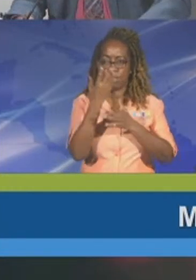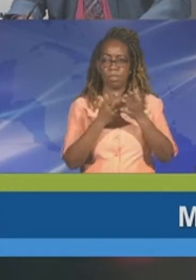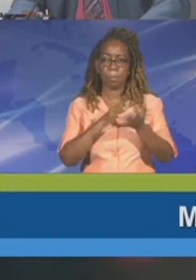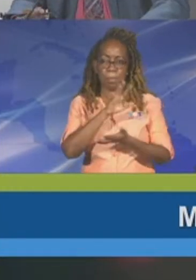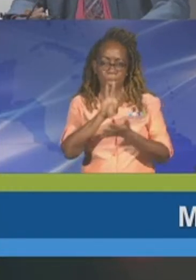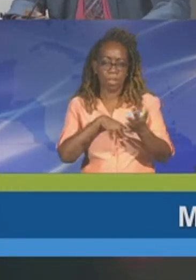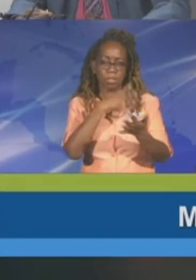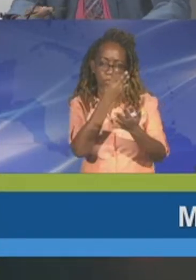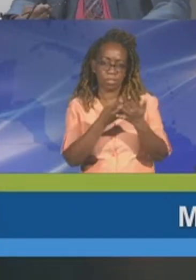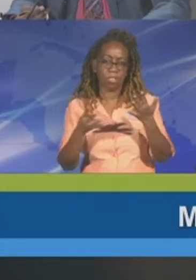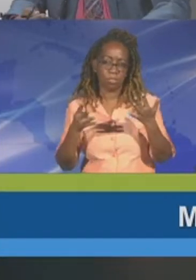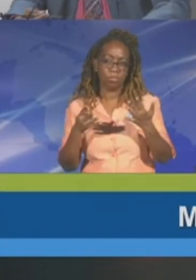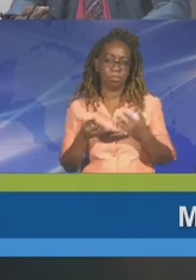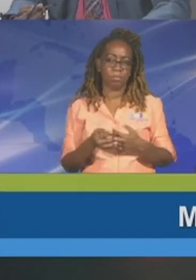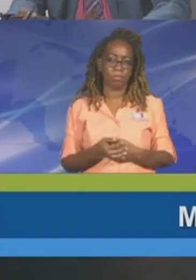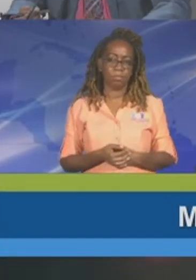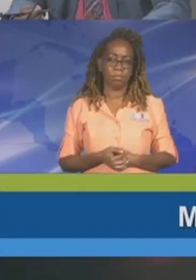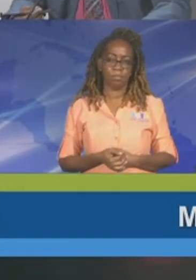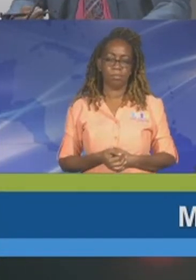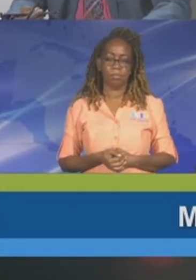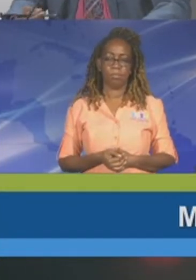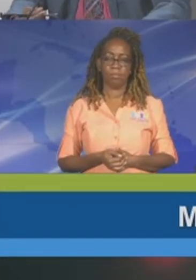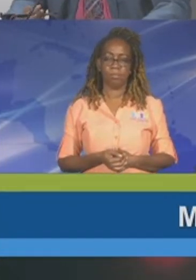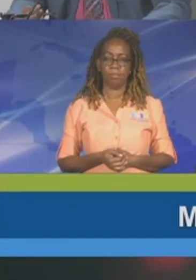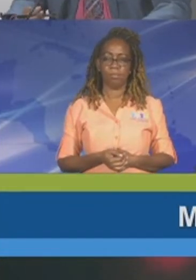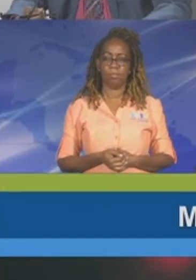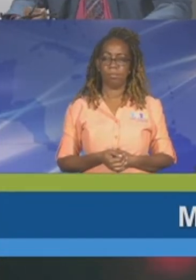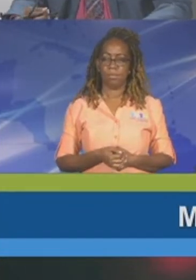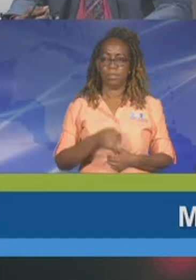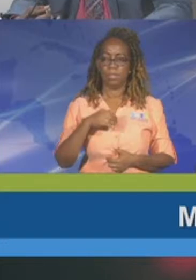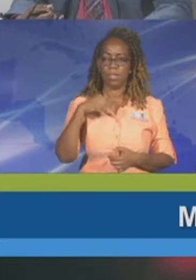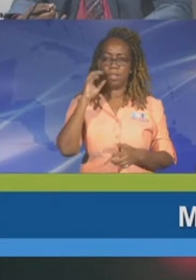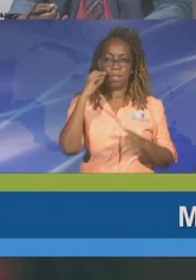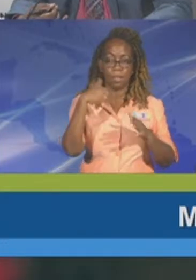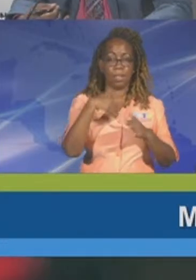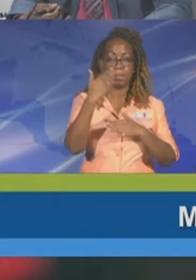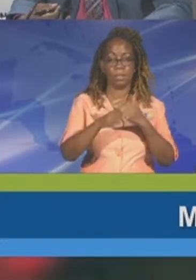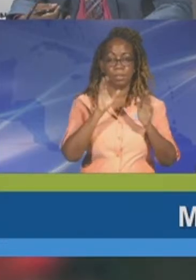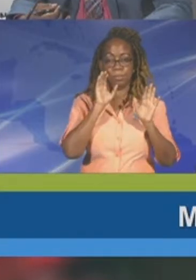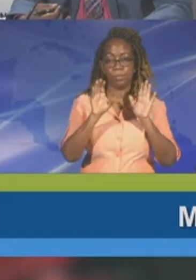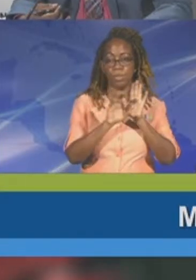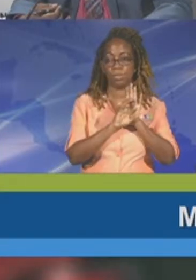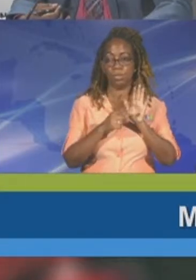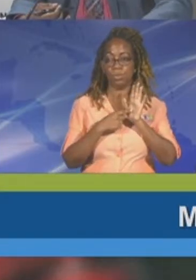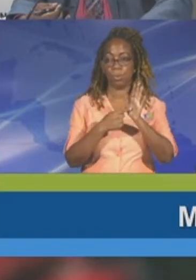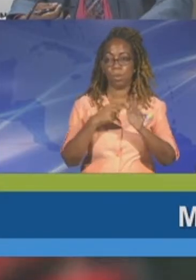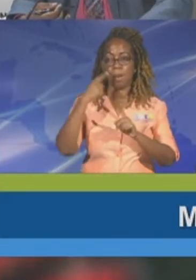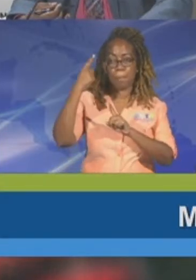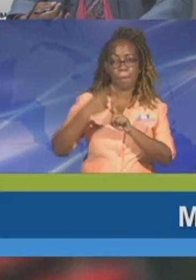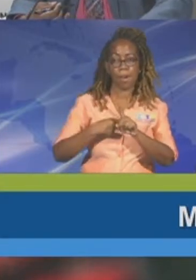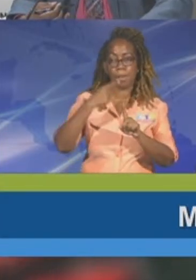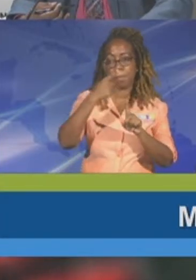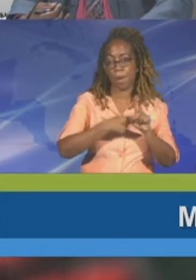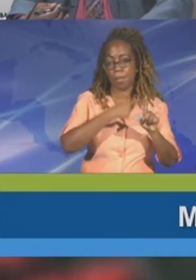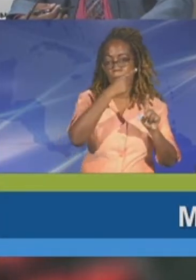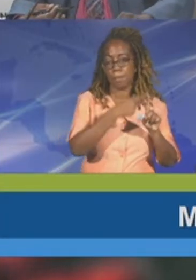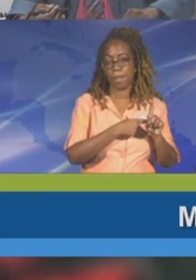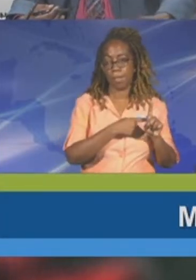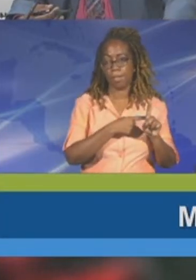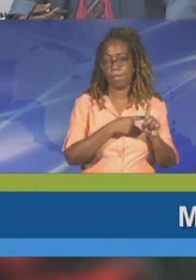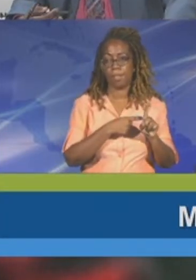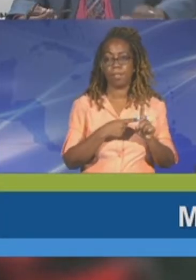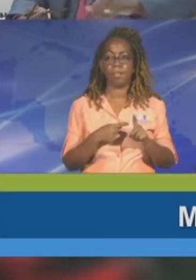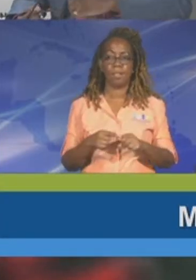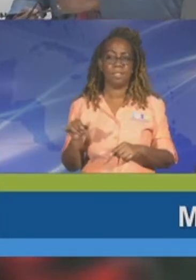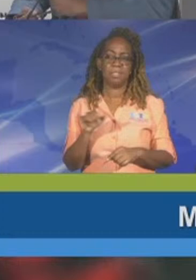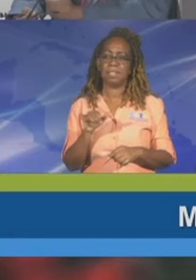in a tabular format. So we'll skip past that and go to the next slide, which shows the information now on a monthly timescale. And again, we can see the same